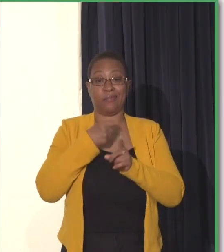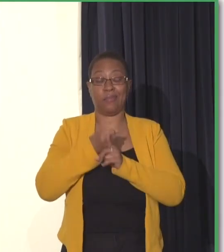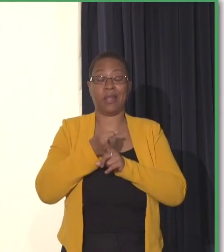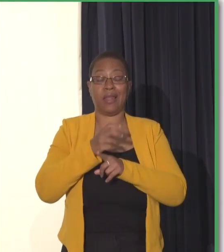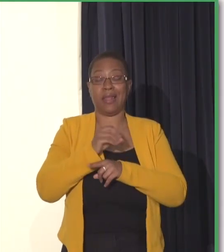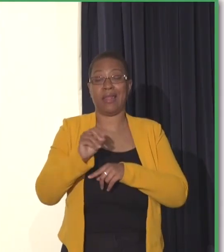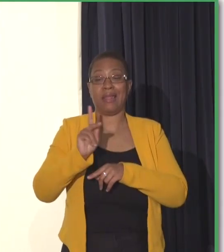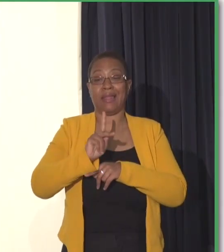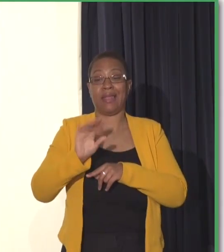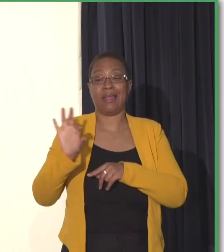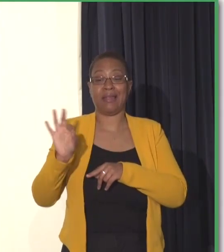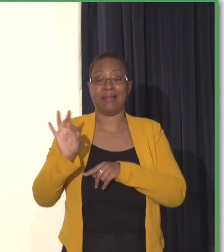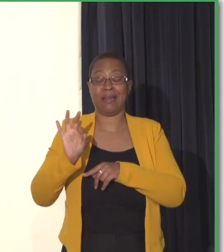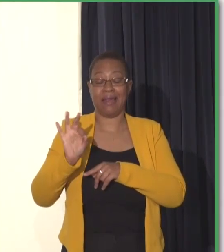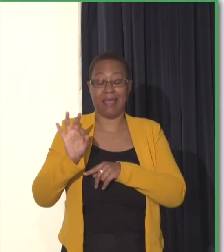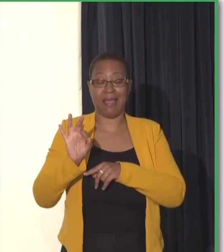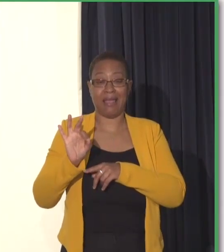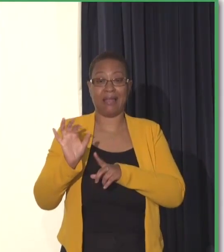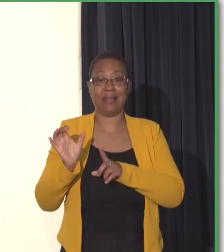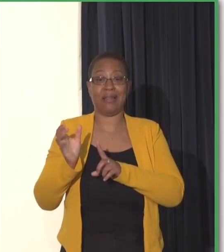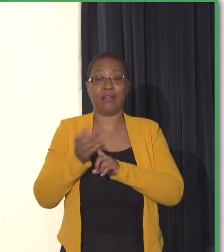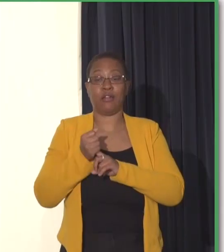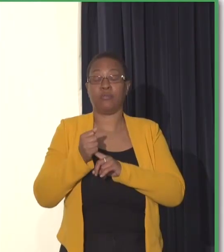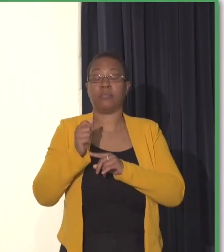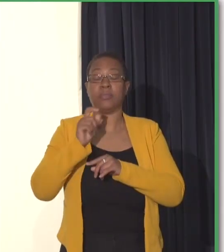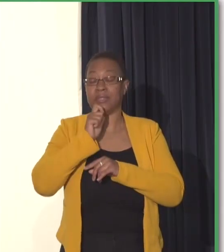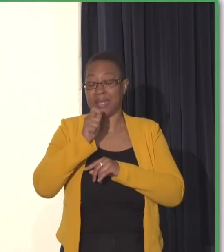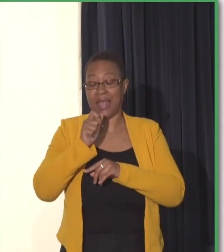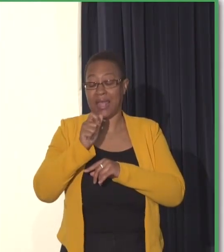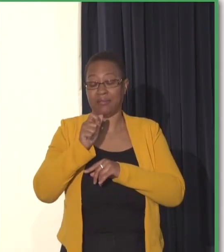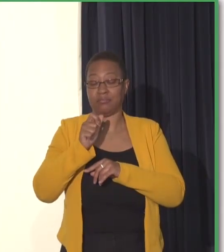canine apprehension minus a canine bite.